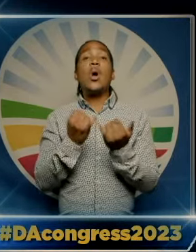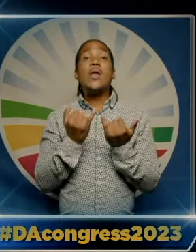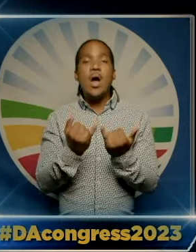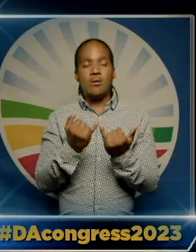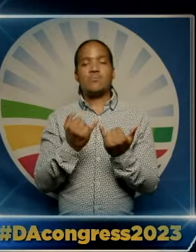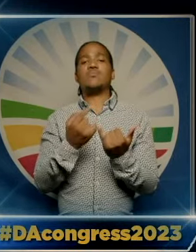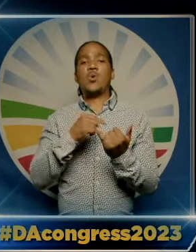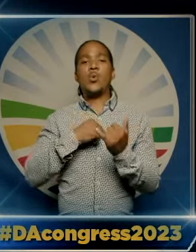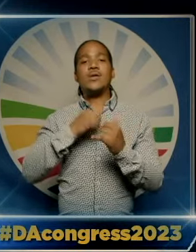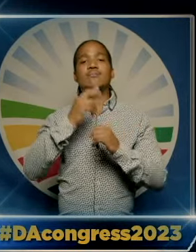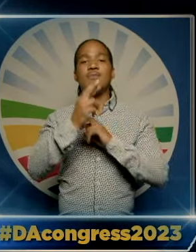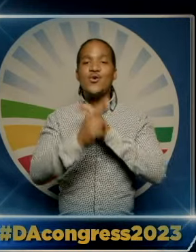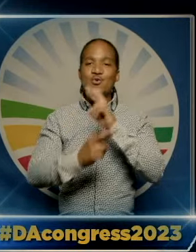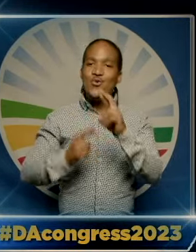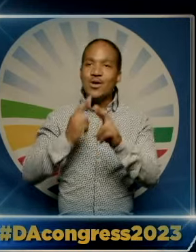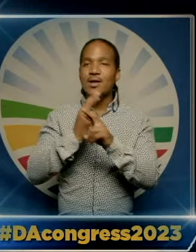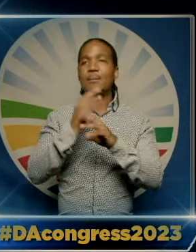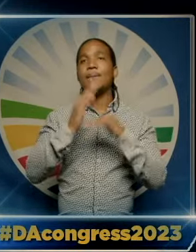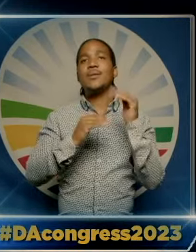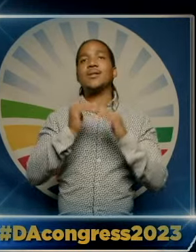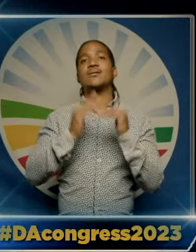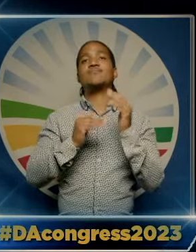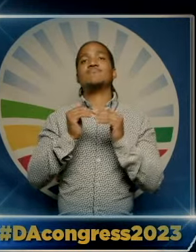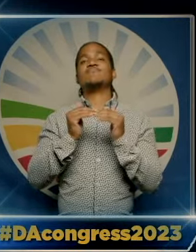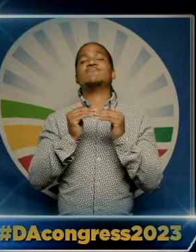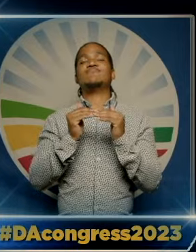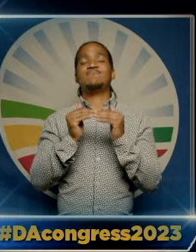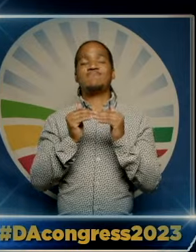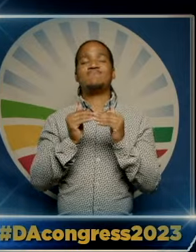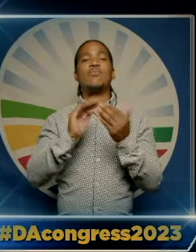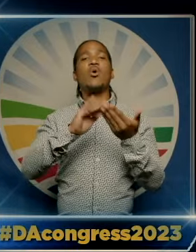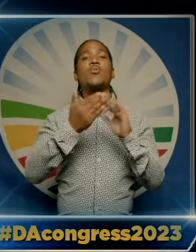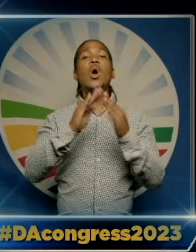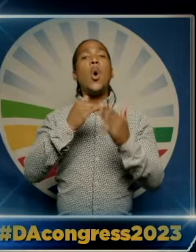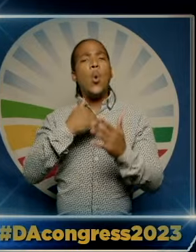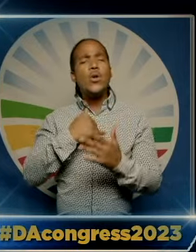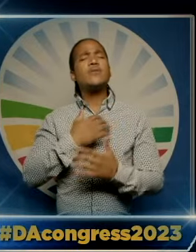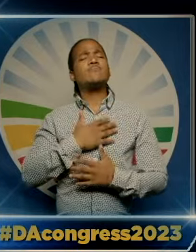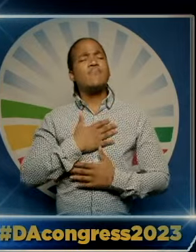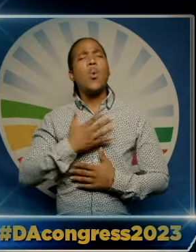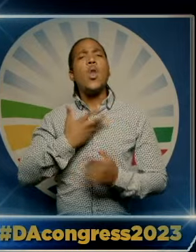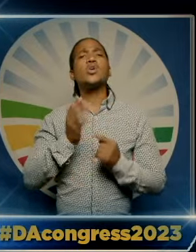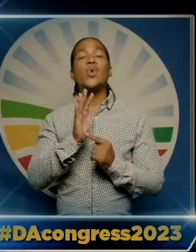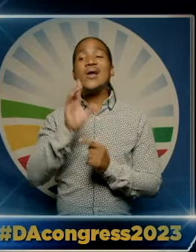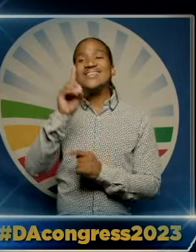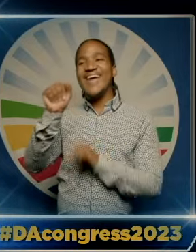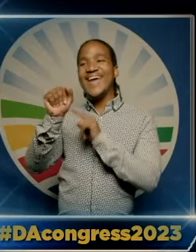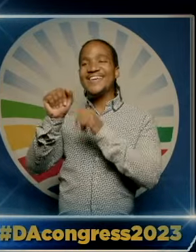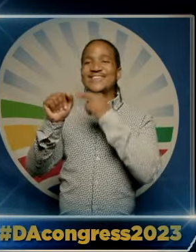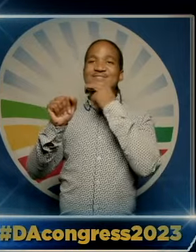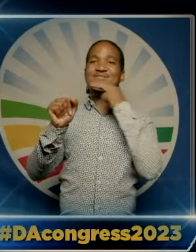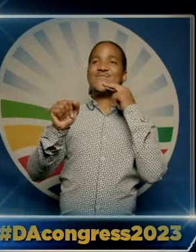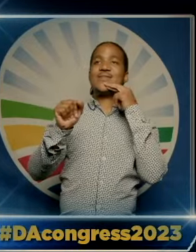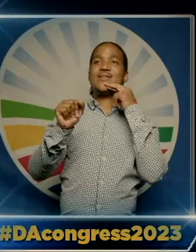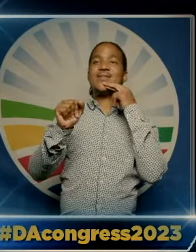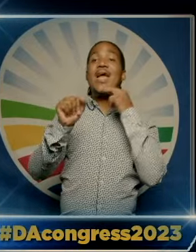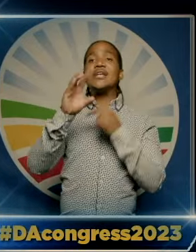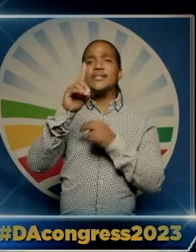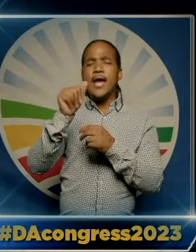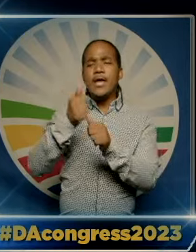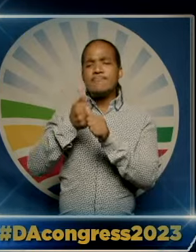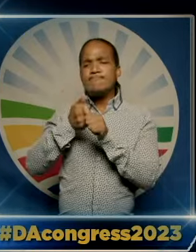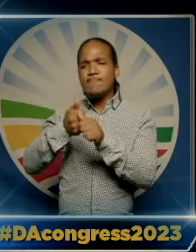rebuilding our communities. We are determined to show that the DA difference is something real, and that the DA keeps to its promises, and that